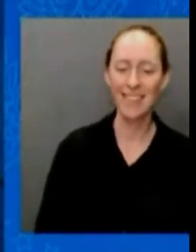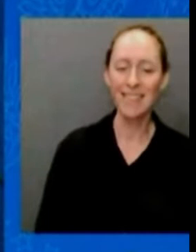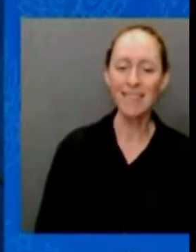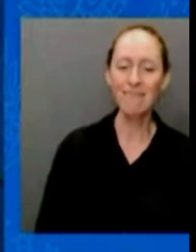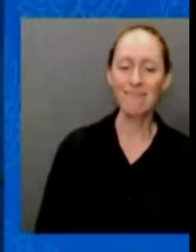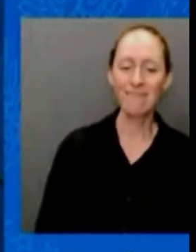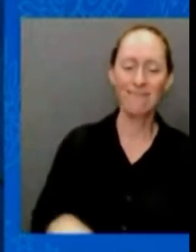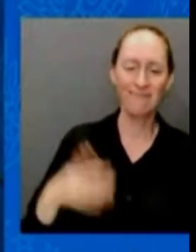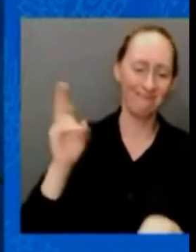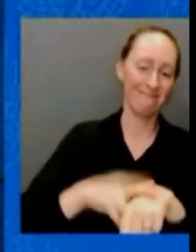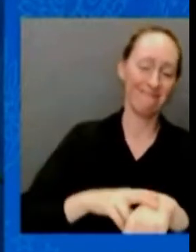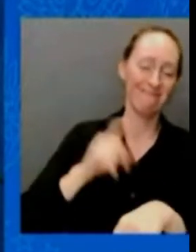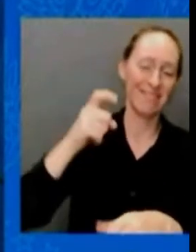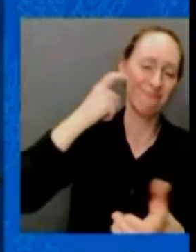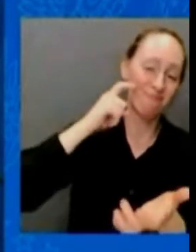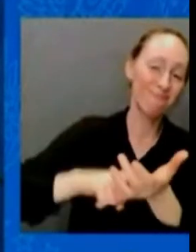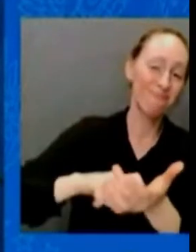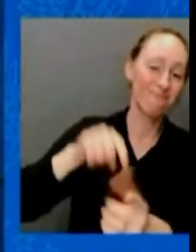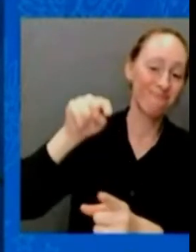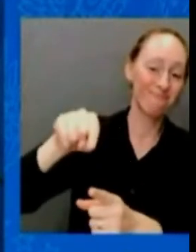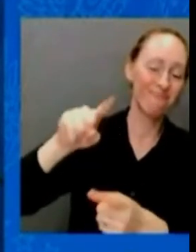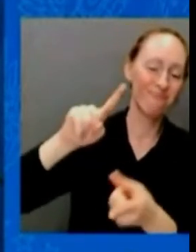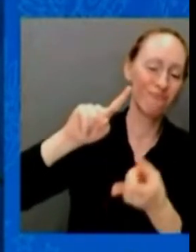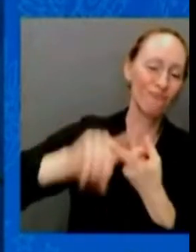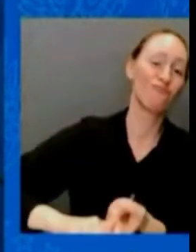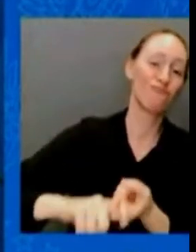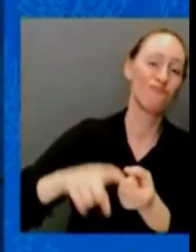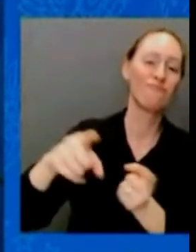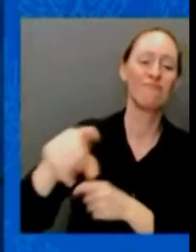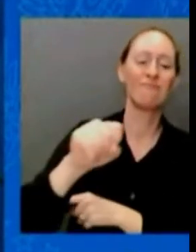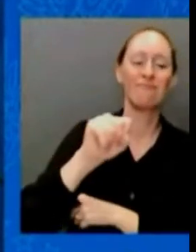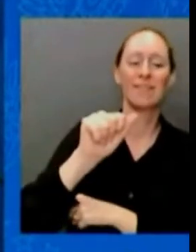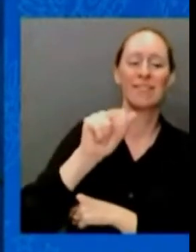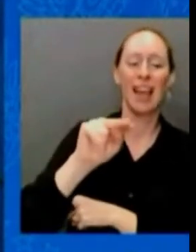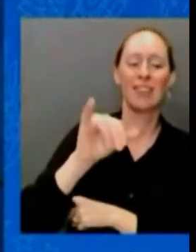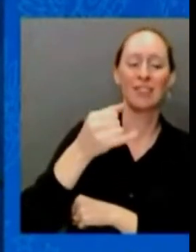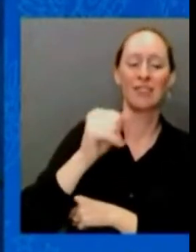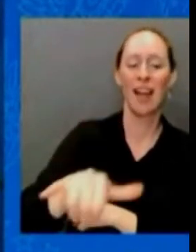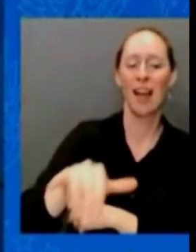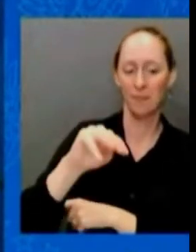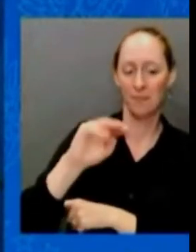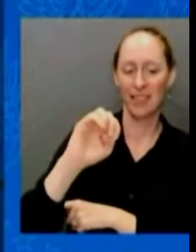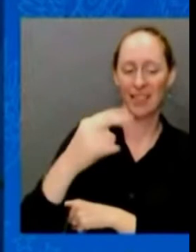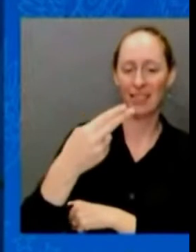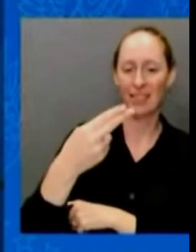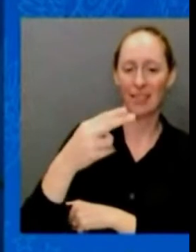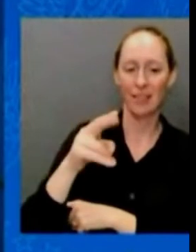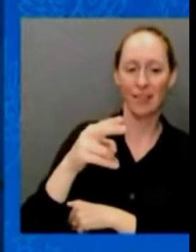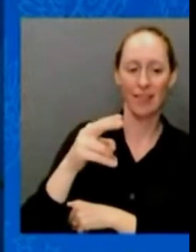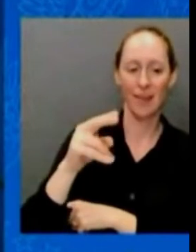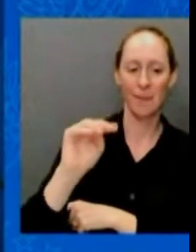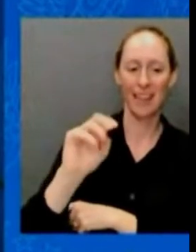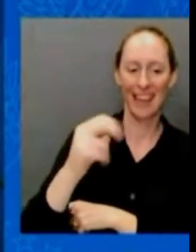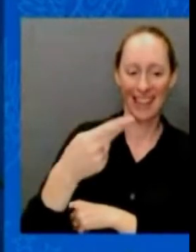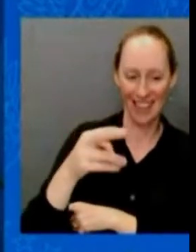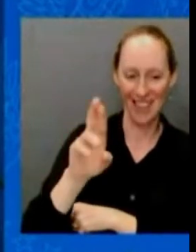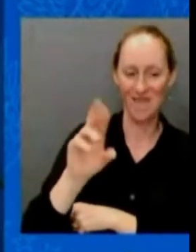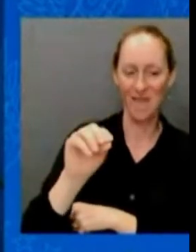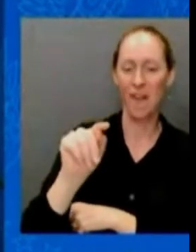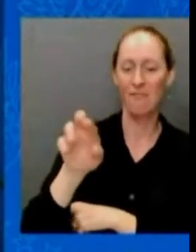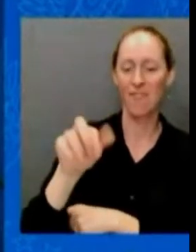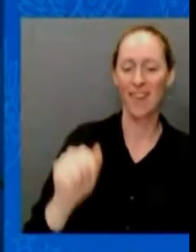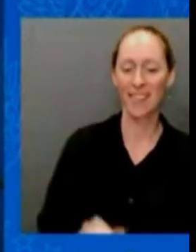Sanjay Mehrotra, who built one of America's most innovative companies and is now following through on his